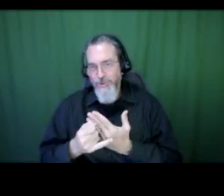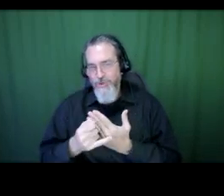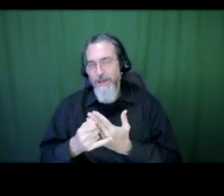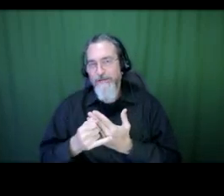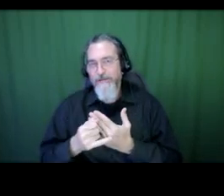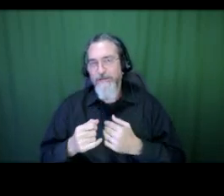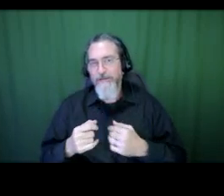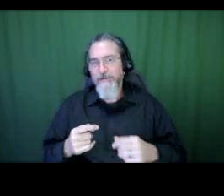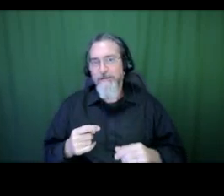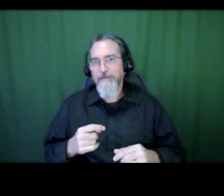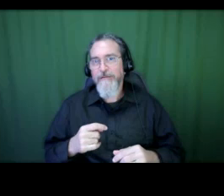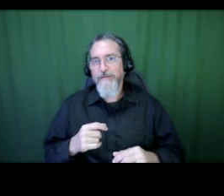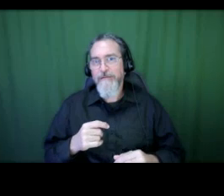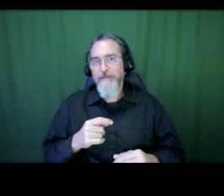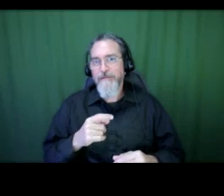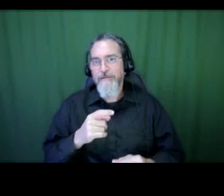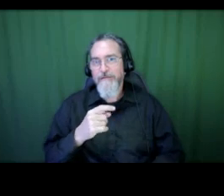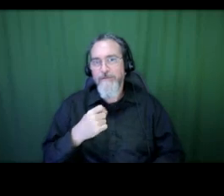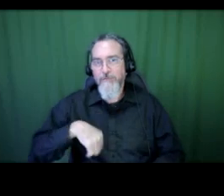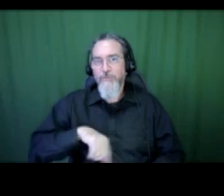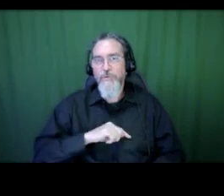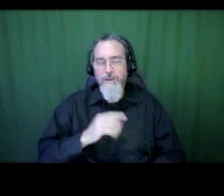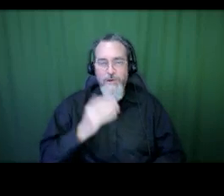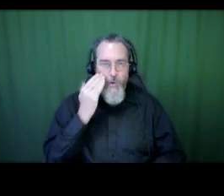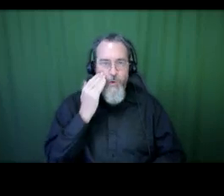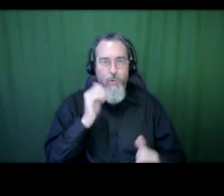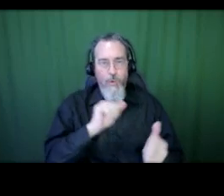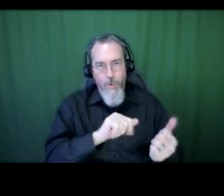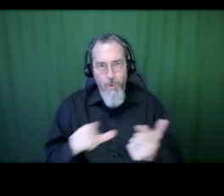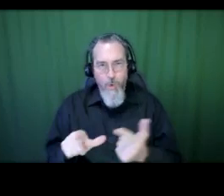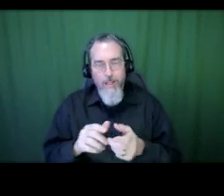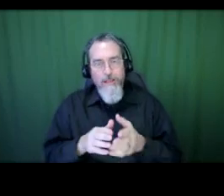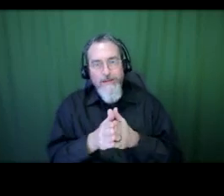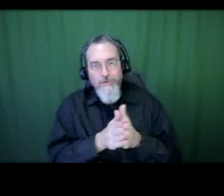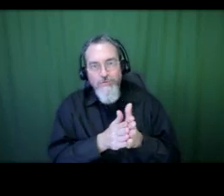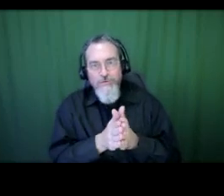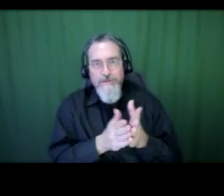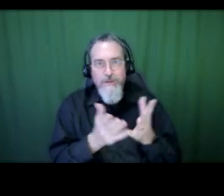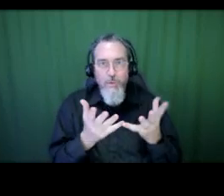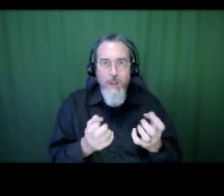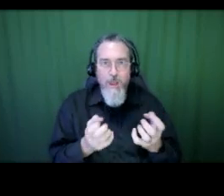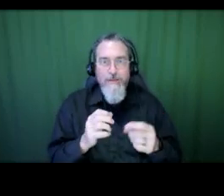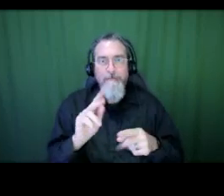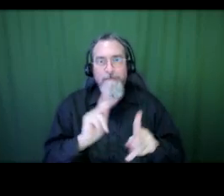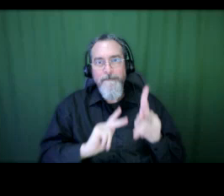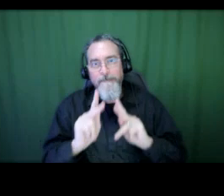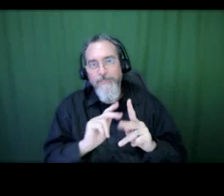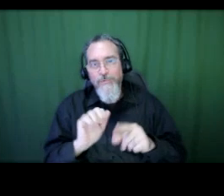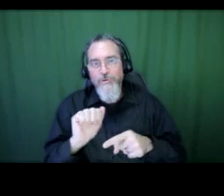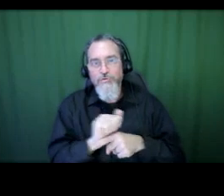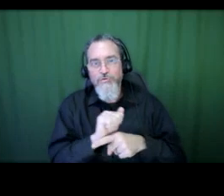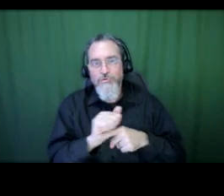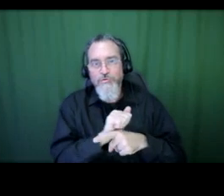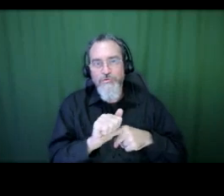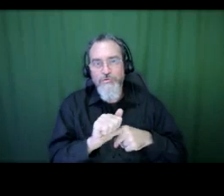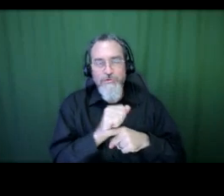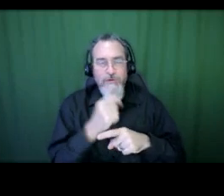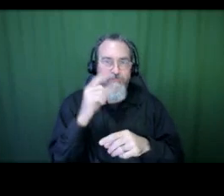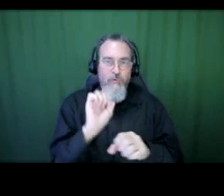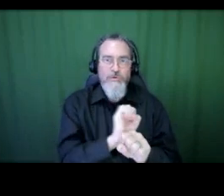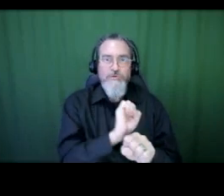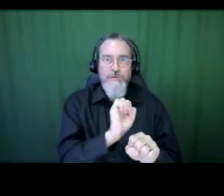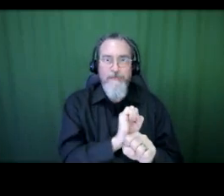everyone is interested, tons of pledges for jobs. But what, my biggest thought to our partners is